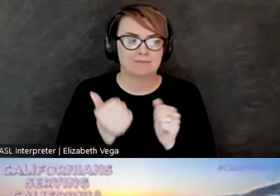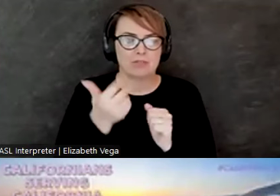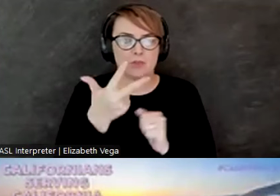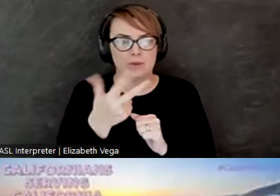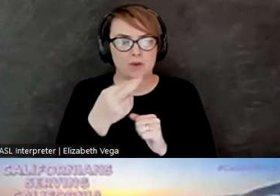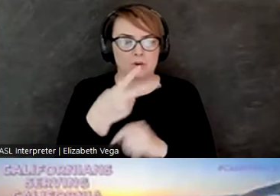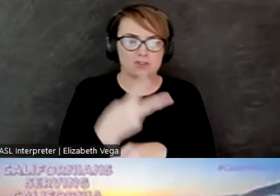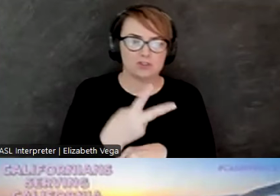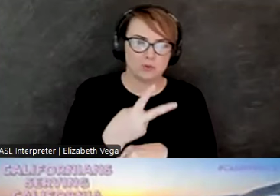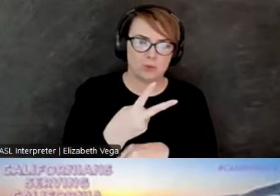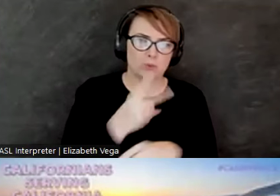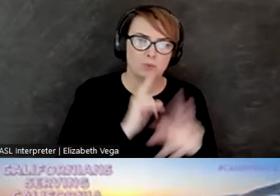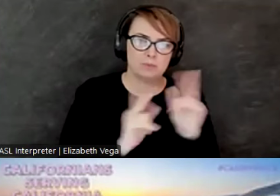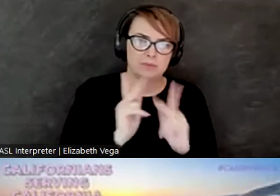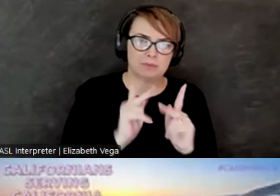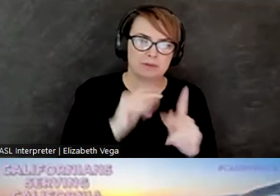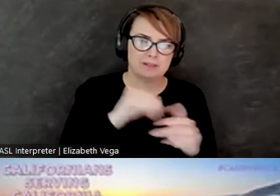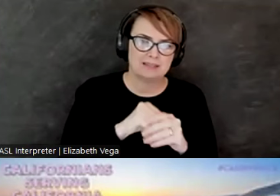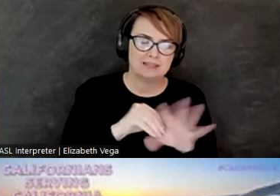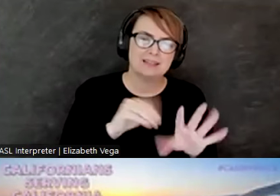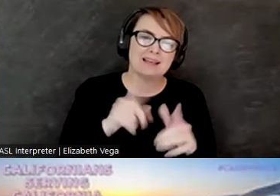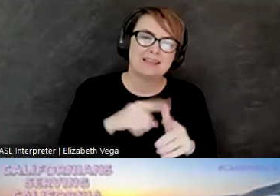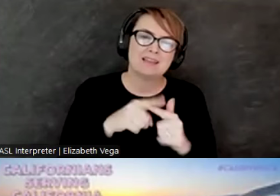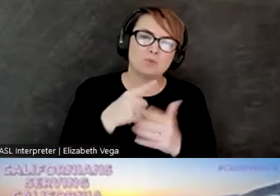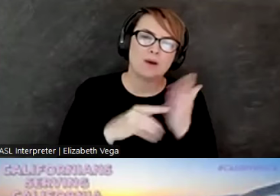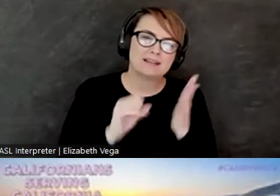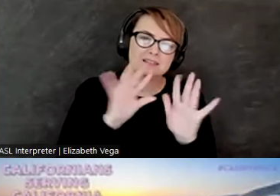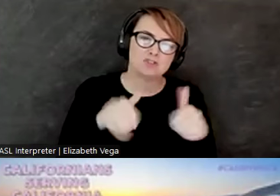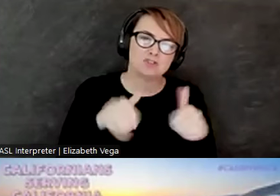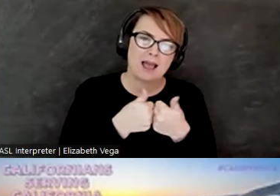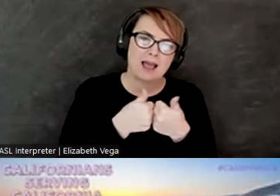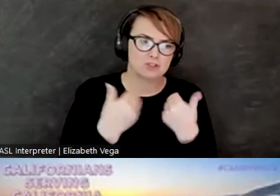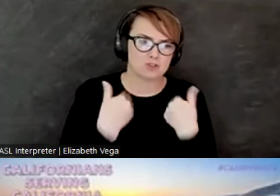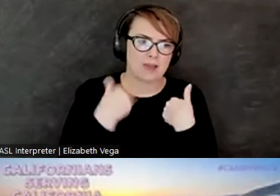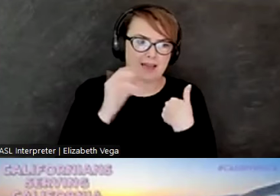What is the challenge of having it public?